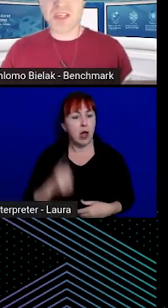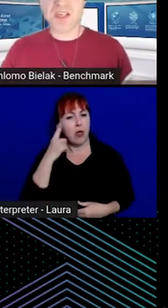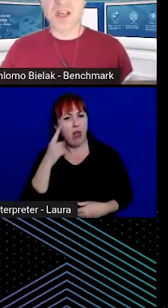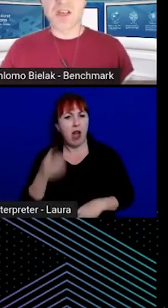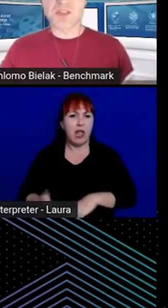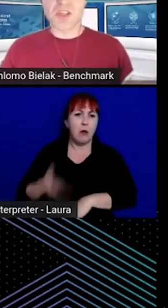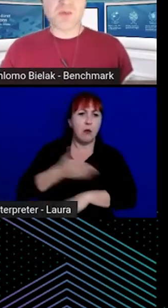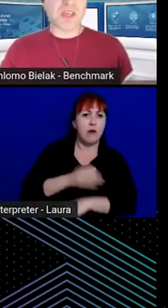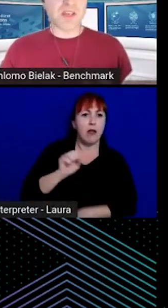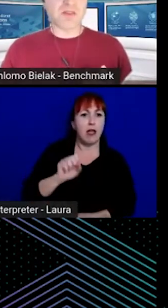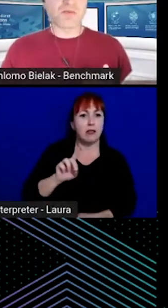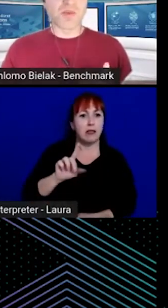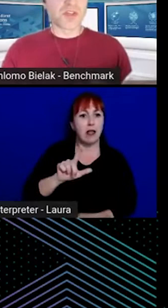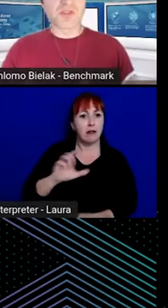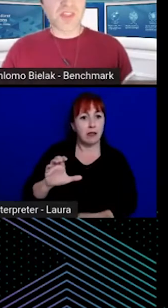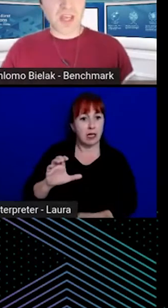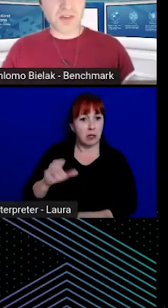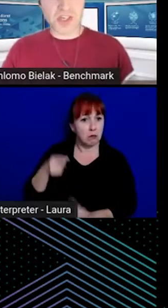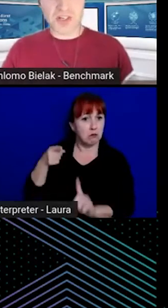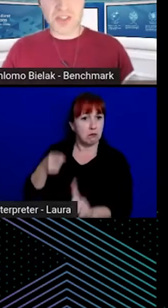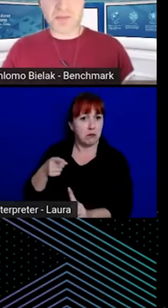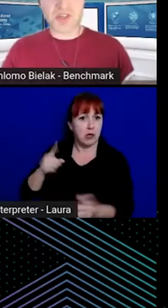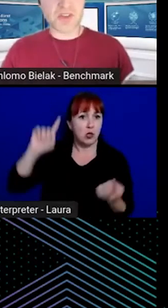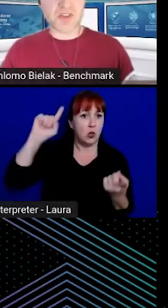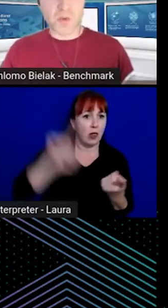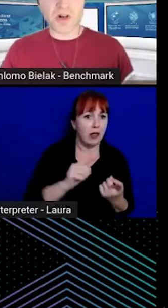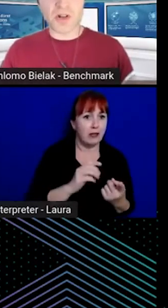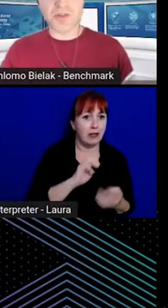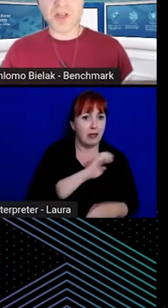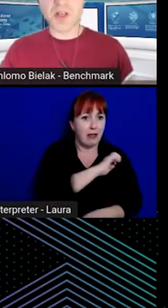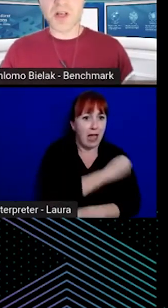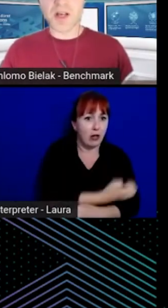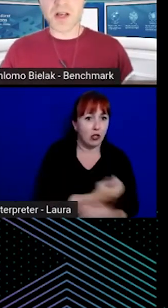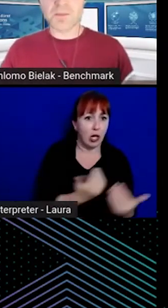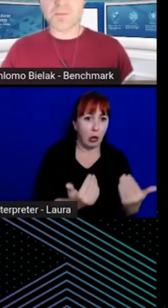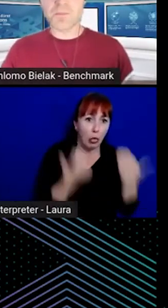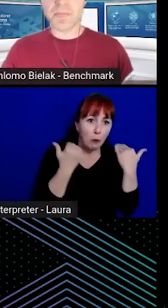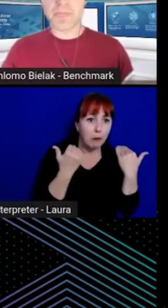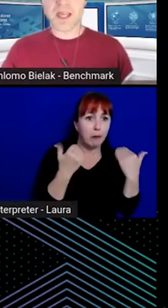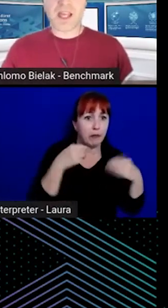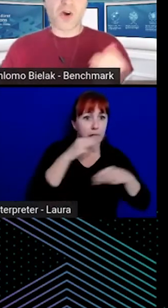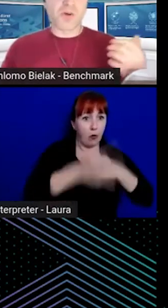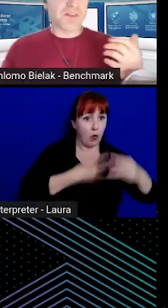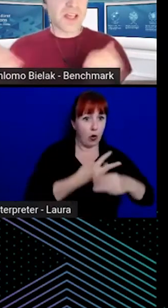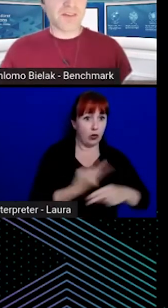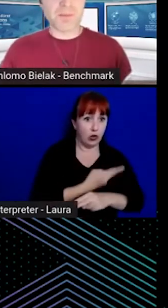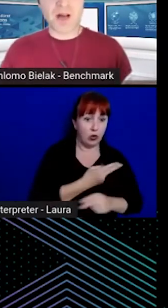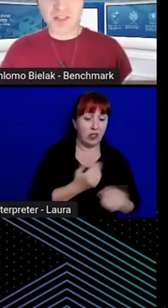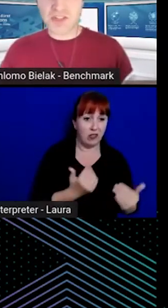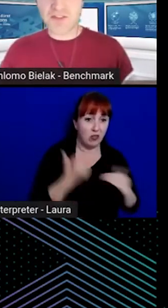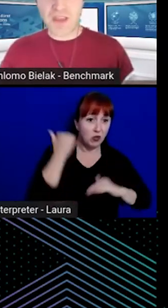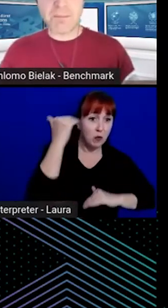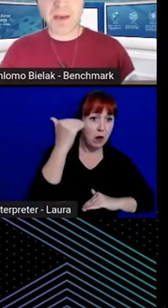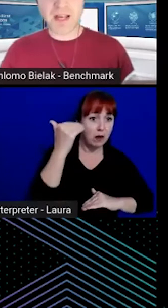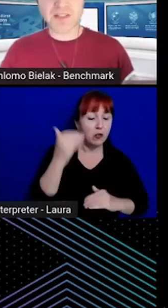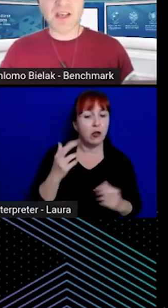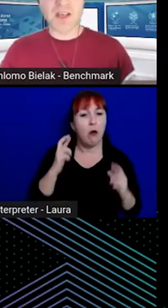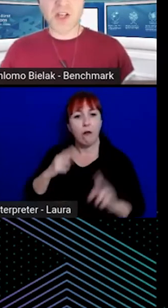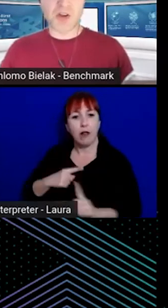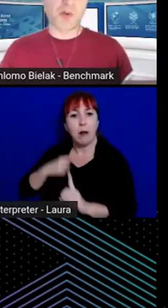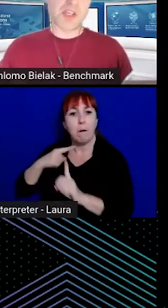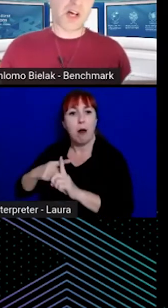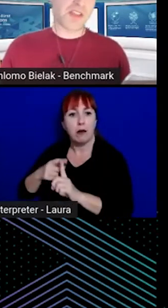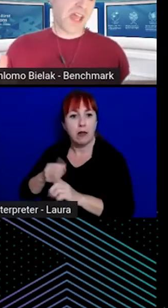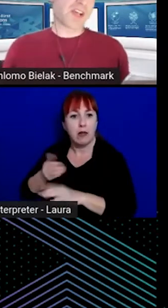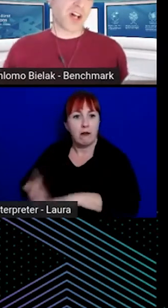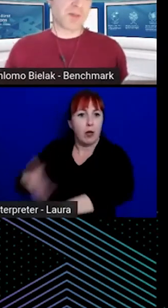SDLC so that we can reduce the energy consumption in this world and hopefully have a positive impact,